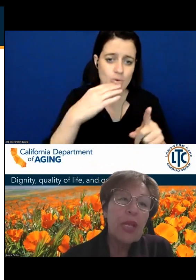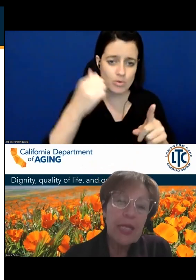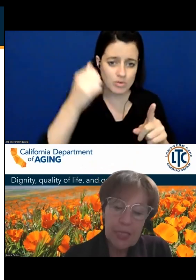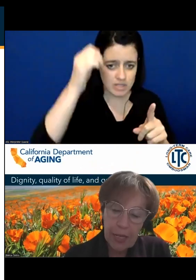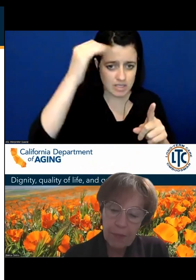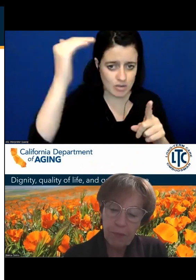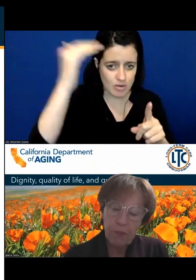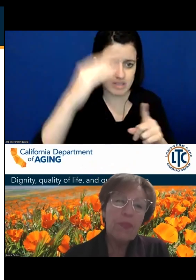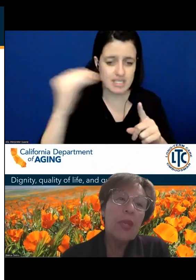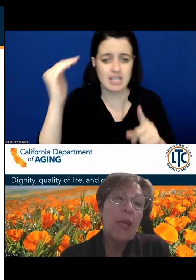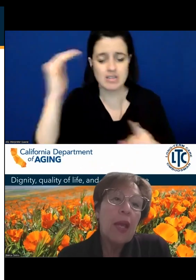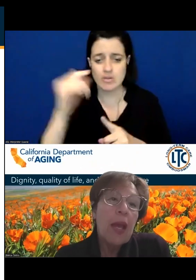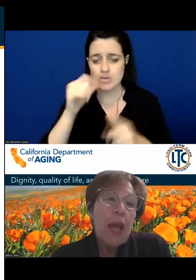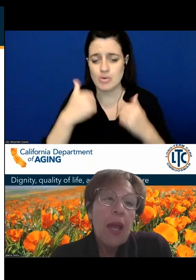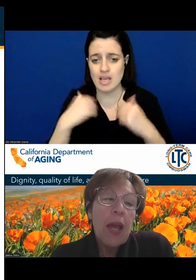Next slide.